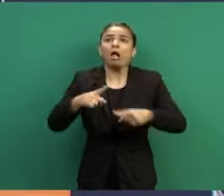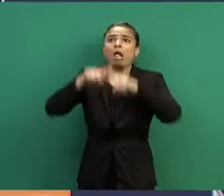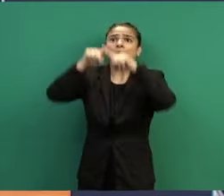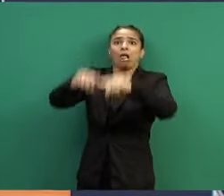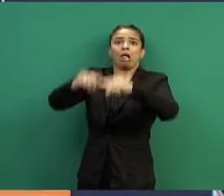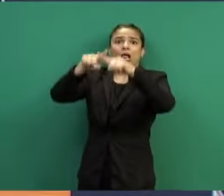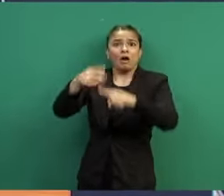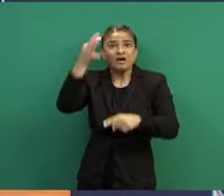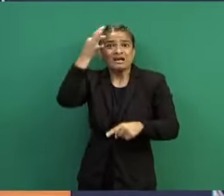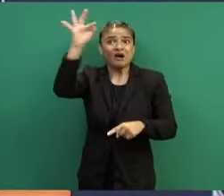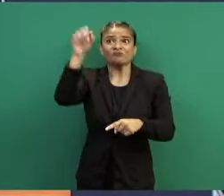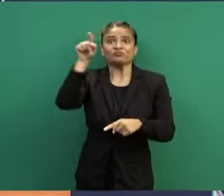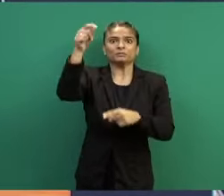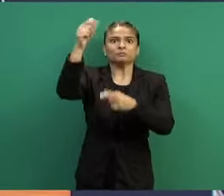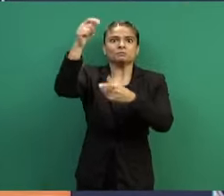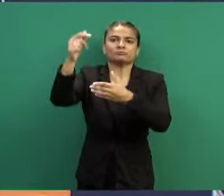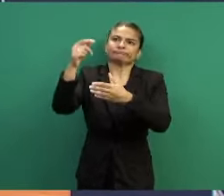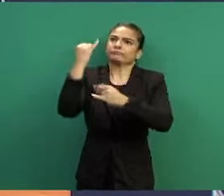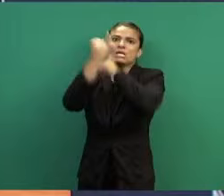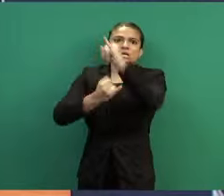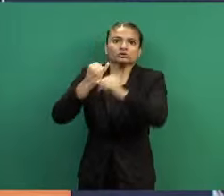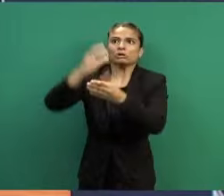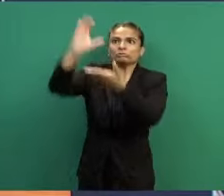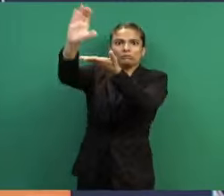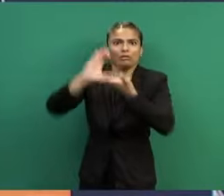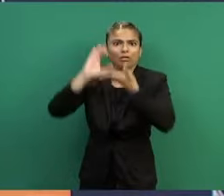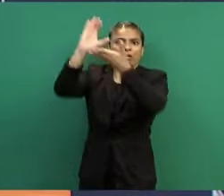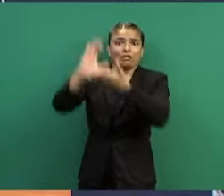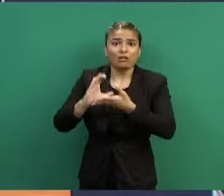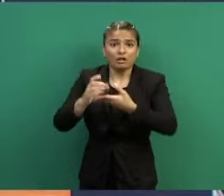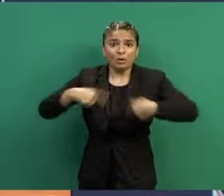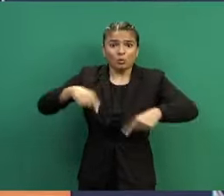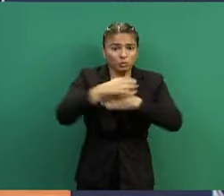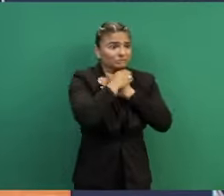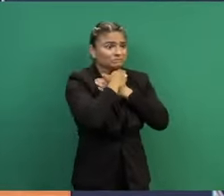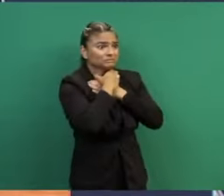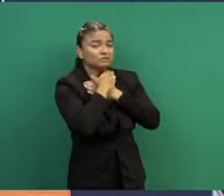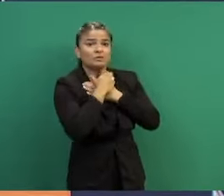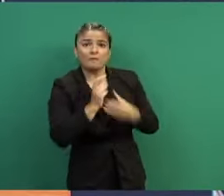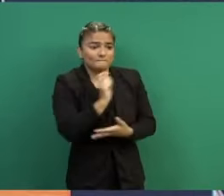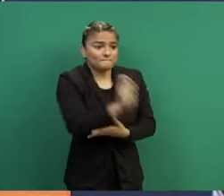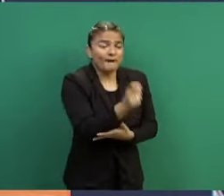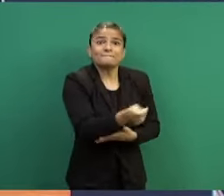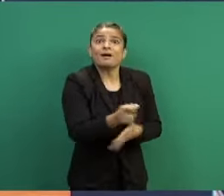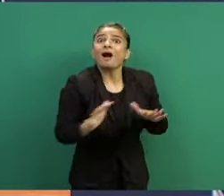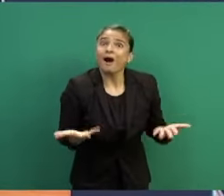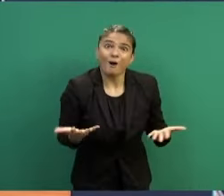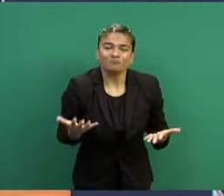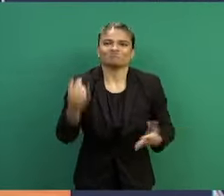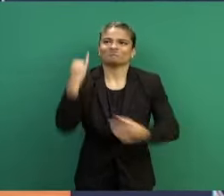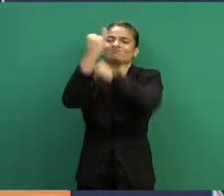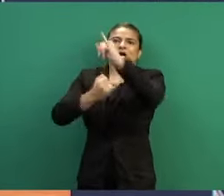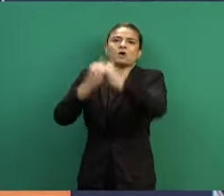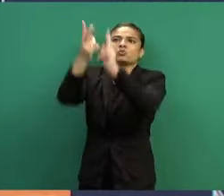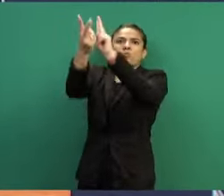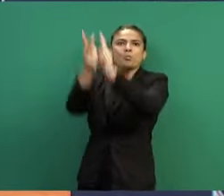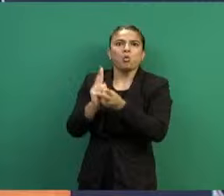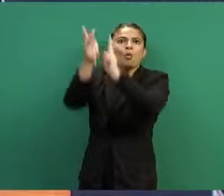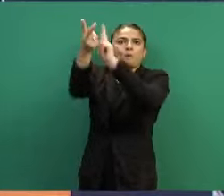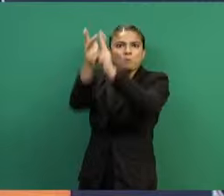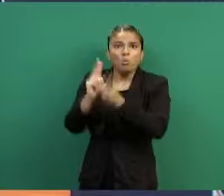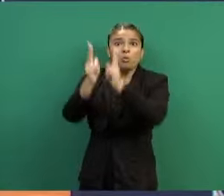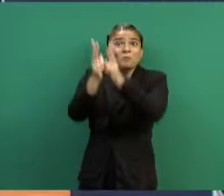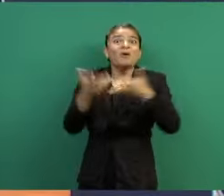keep South Africa's long-term cost of borrowing elevated. Despite an expected moderation